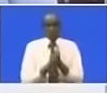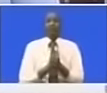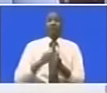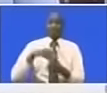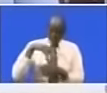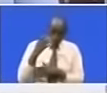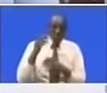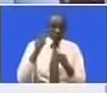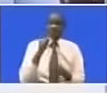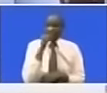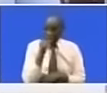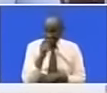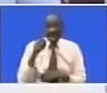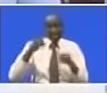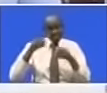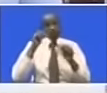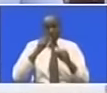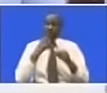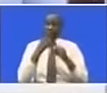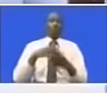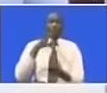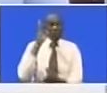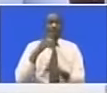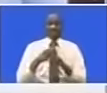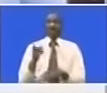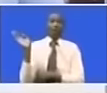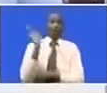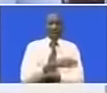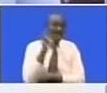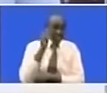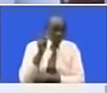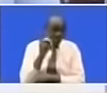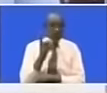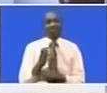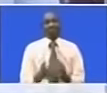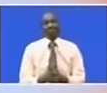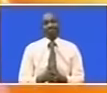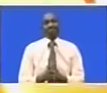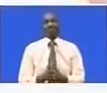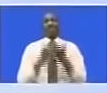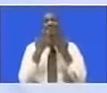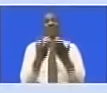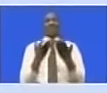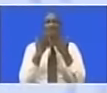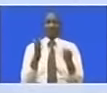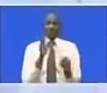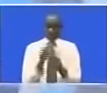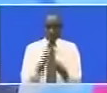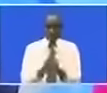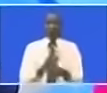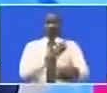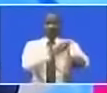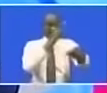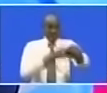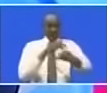cover from the Tanzanian election, but first, let me take it back to Nairobi and to you, Yvonne. Thank you very much, John. Alan Namu from